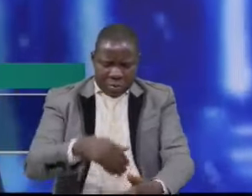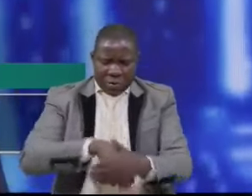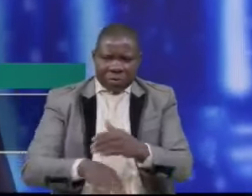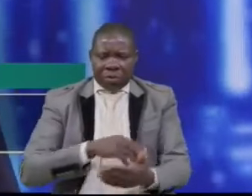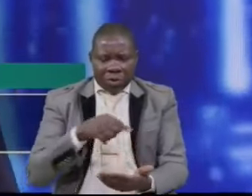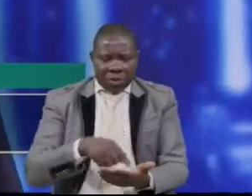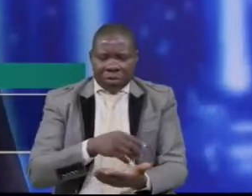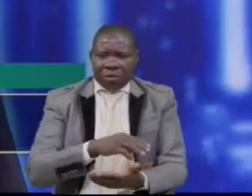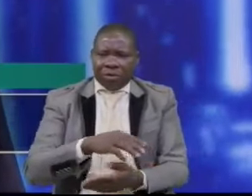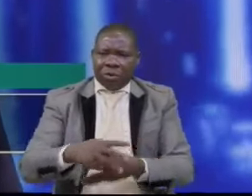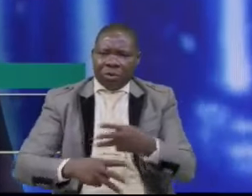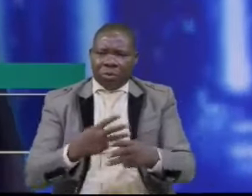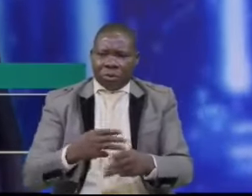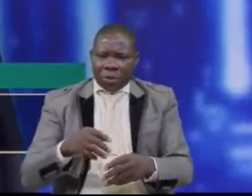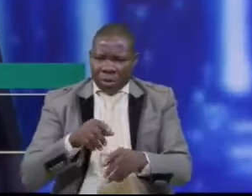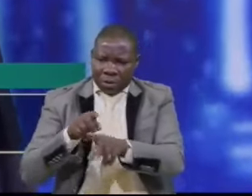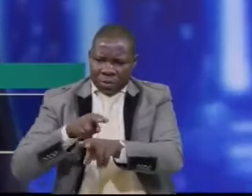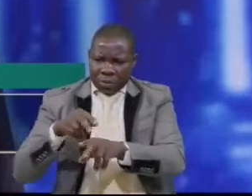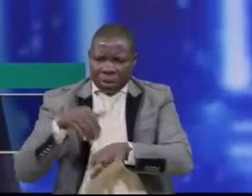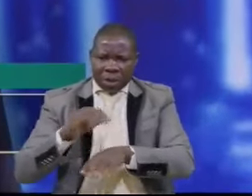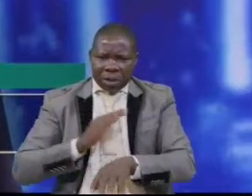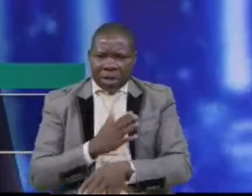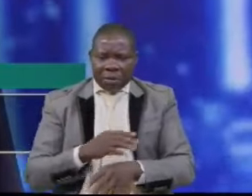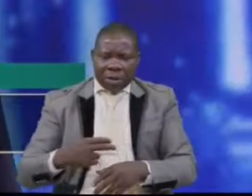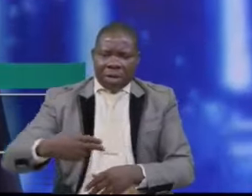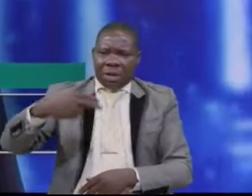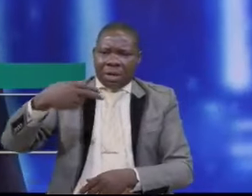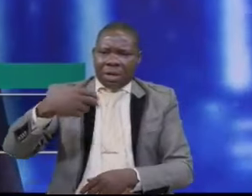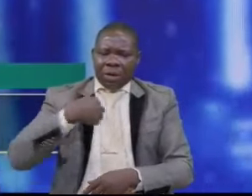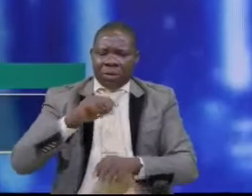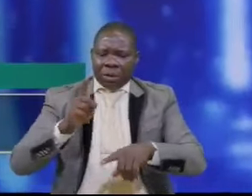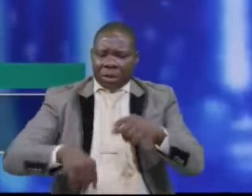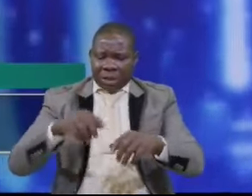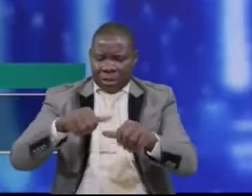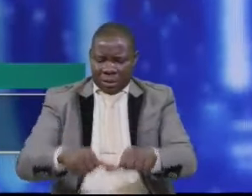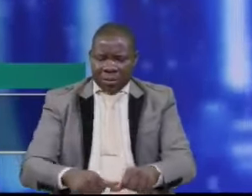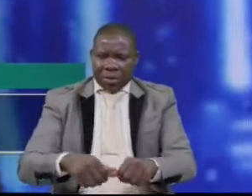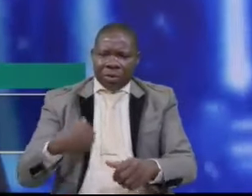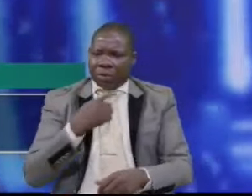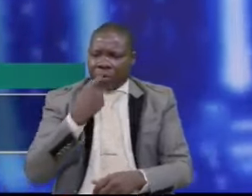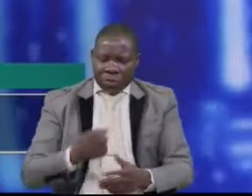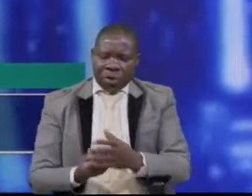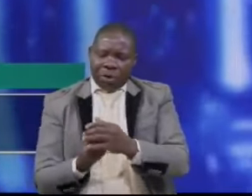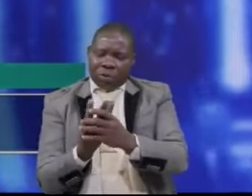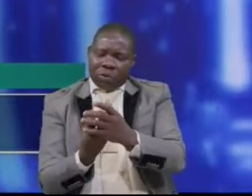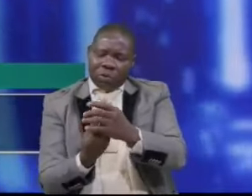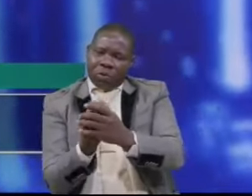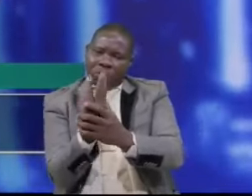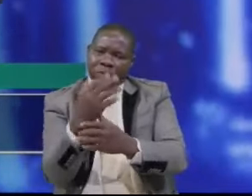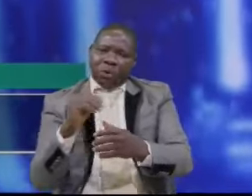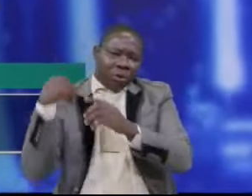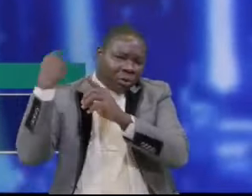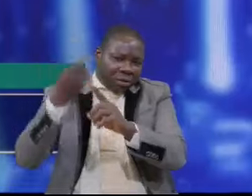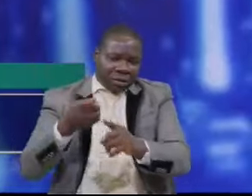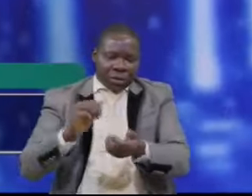can't remain on that height. We have to be growing and growing and growing until we become 10